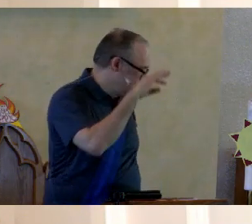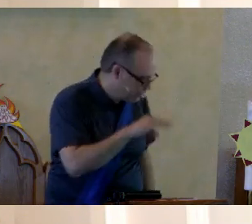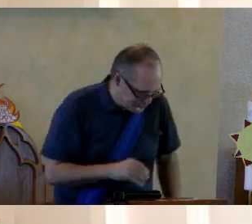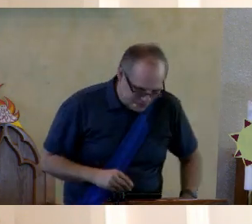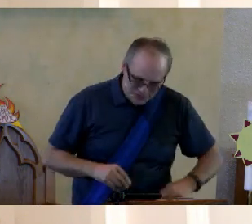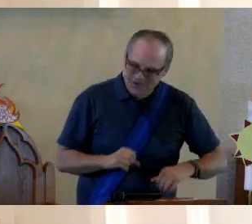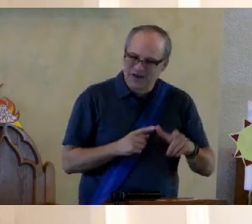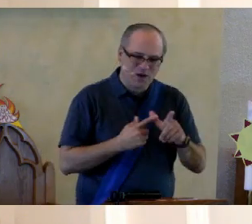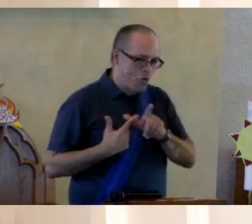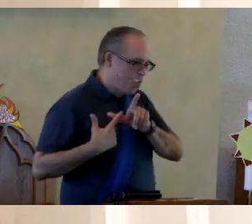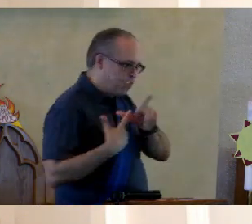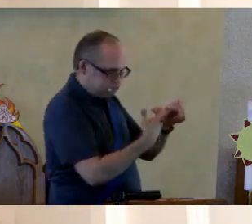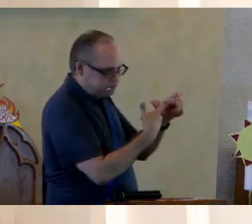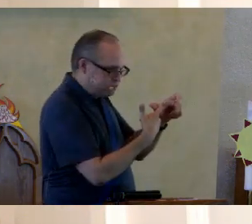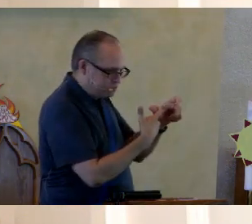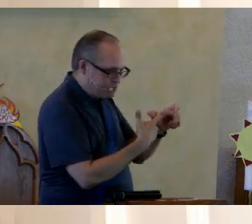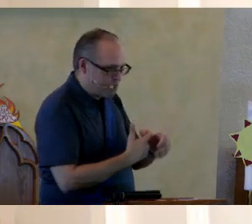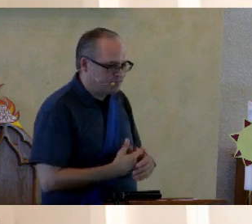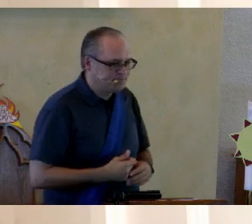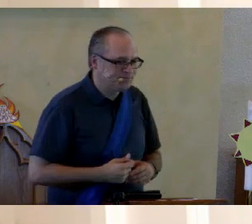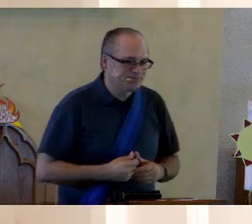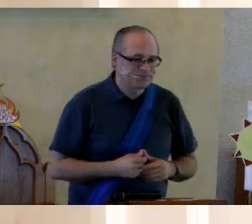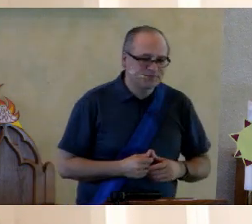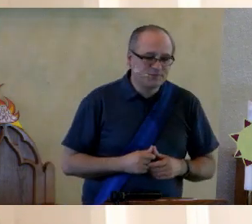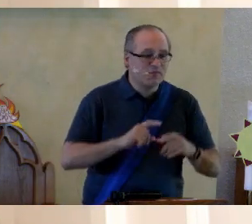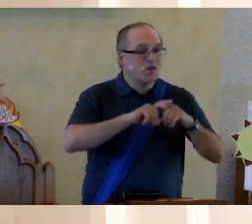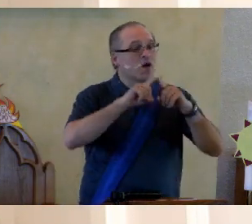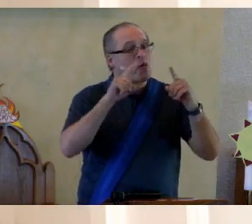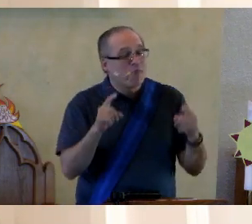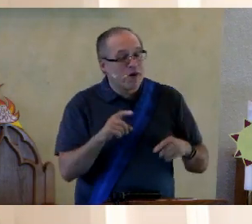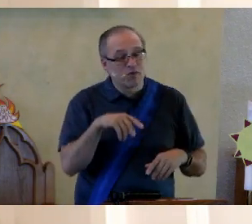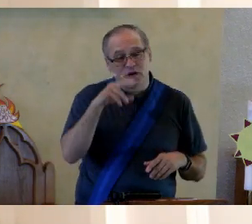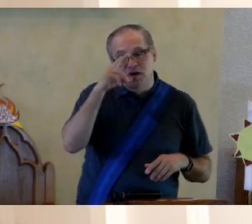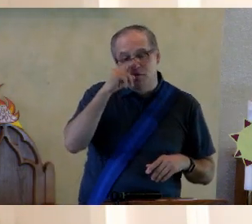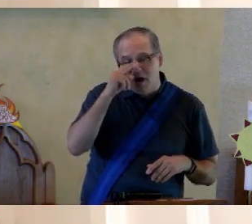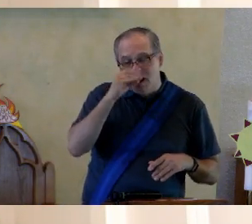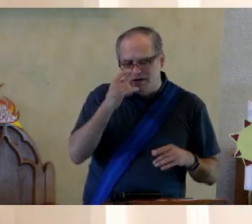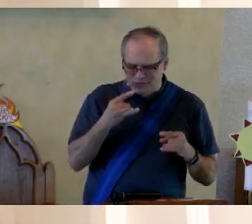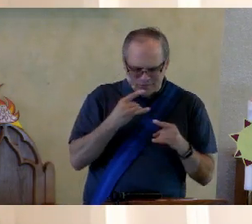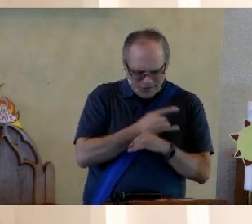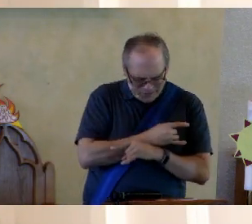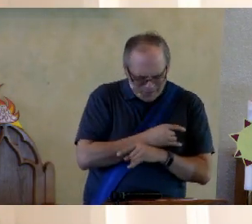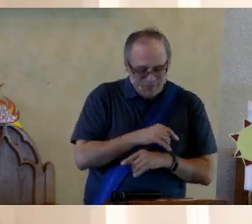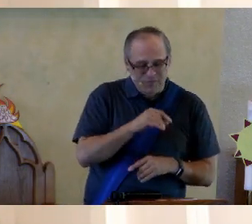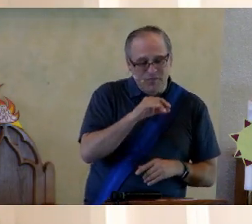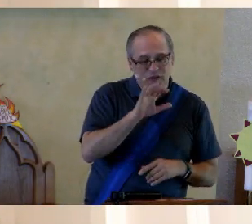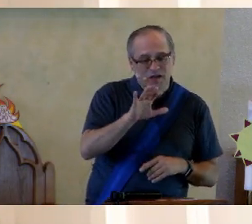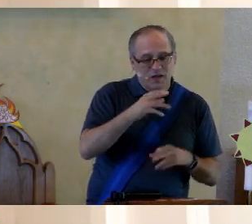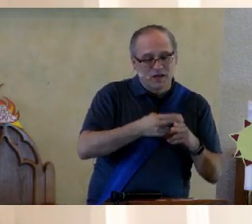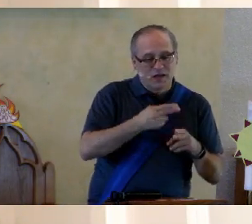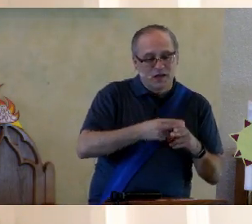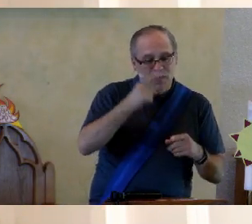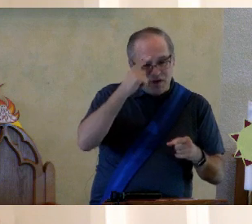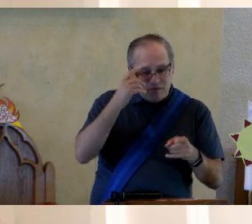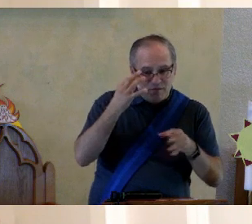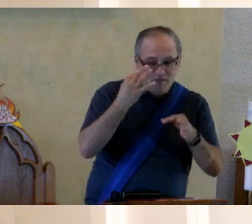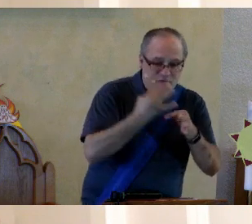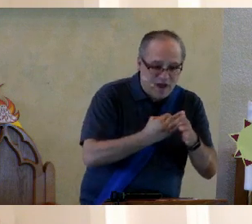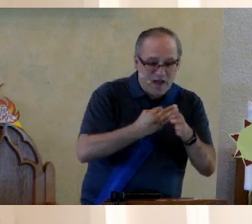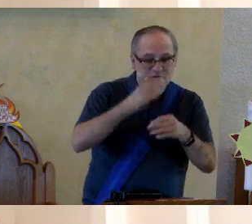feet instead. But the funny and ironic thing about Jonah is that his name means faithful son